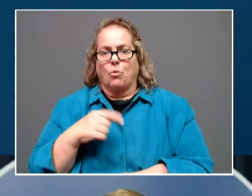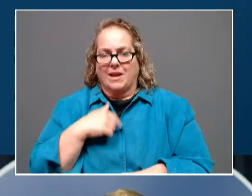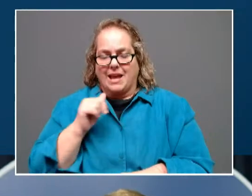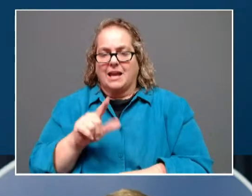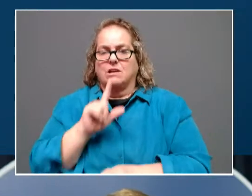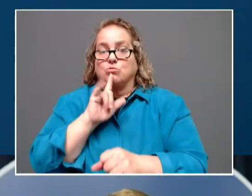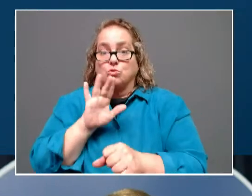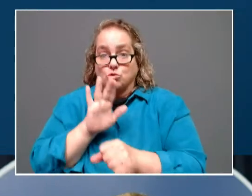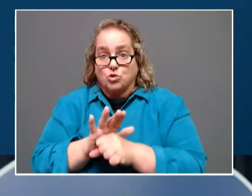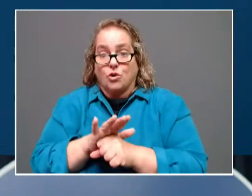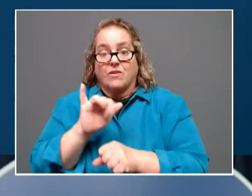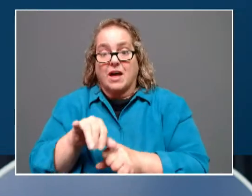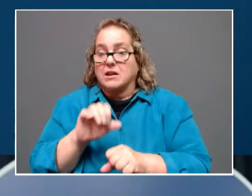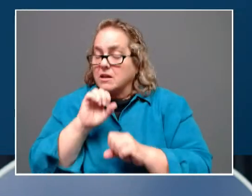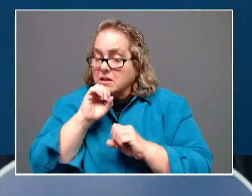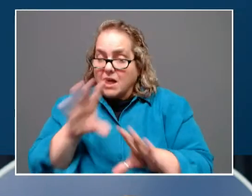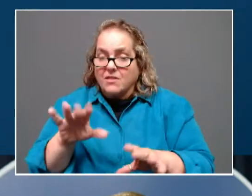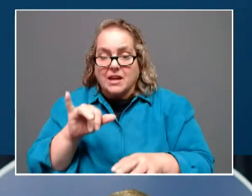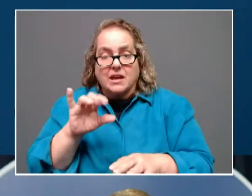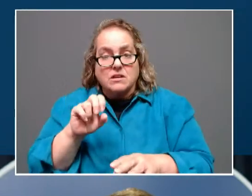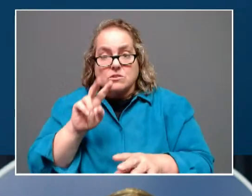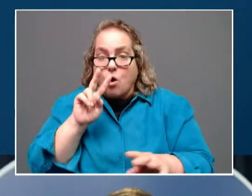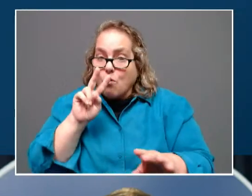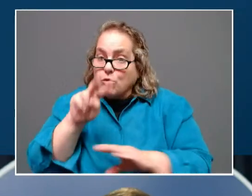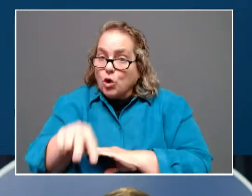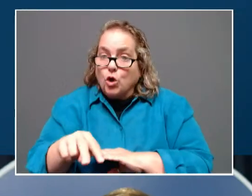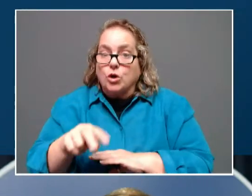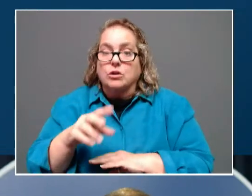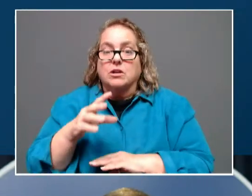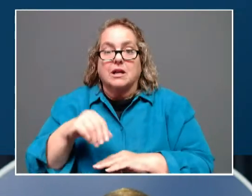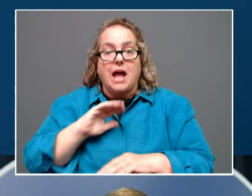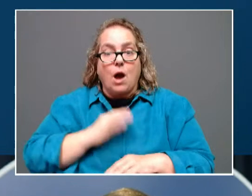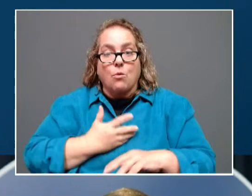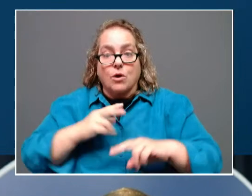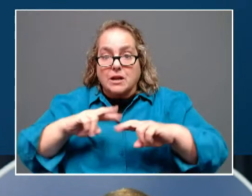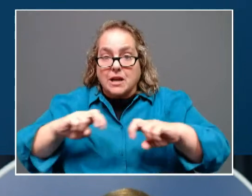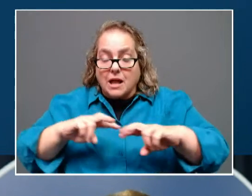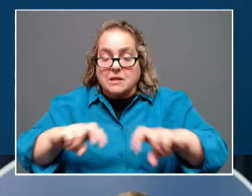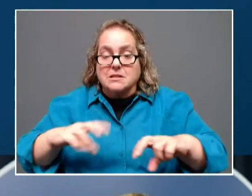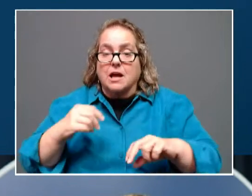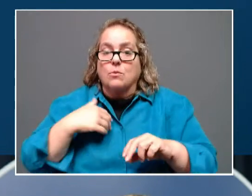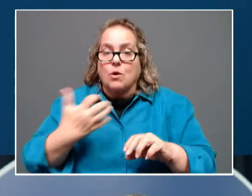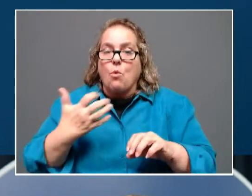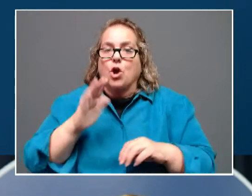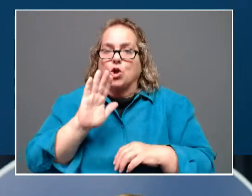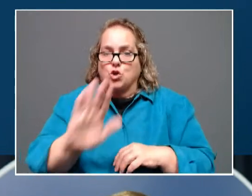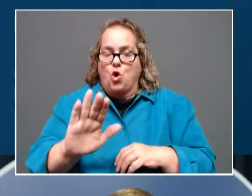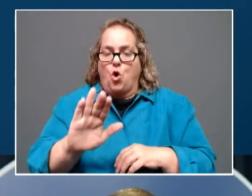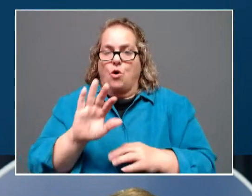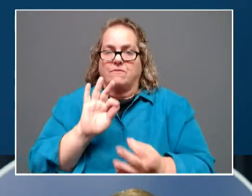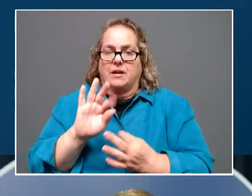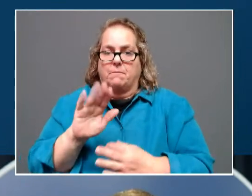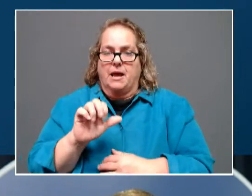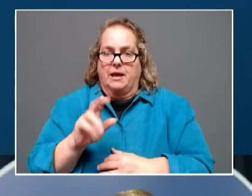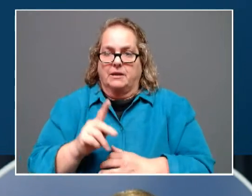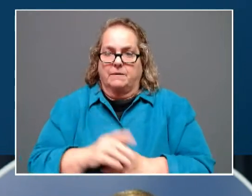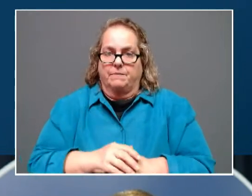that nothing is overlooked in our analysis, and we want your feedback. I want to be